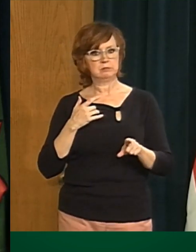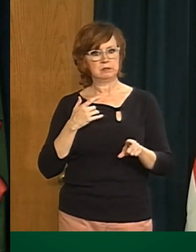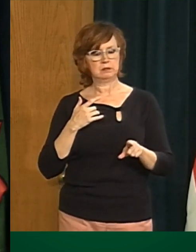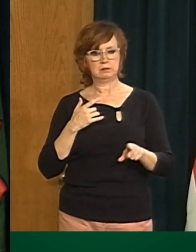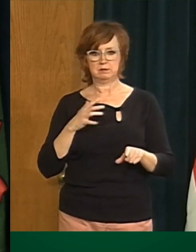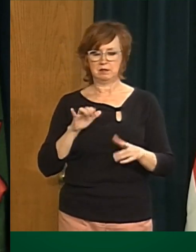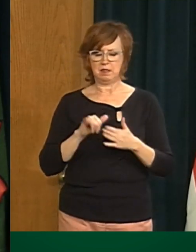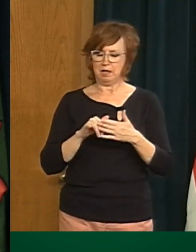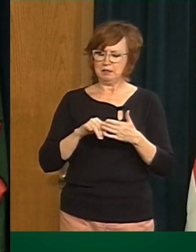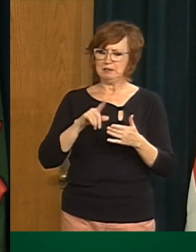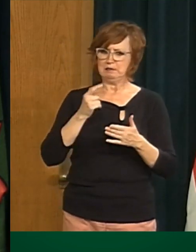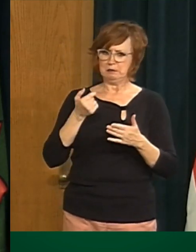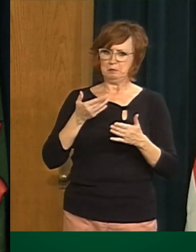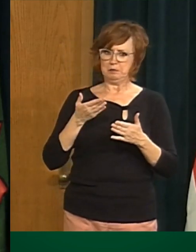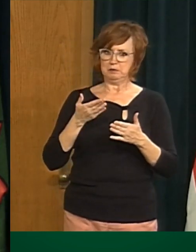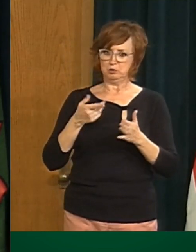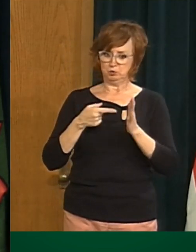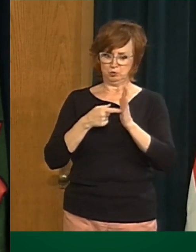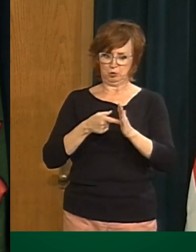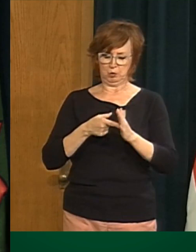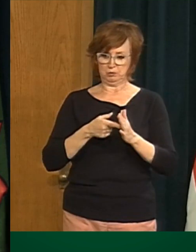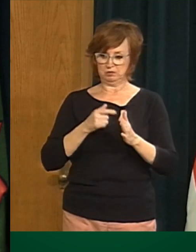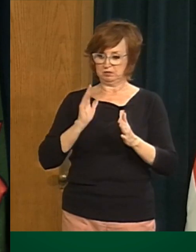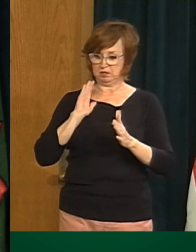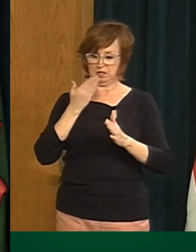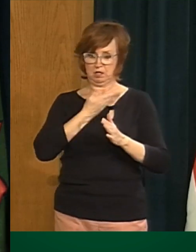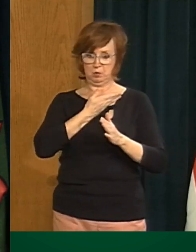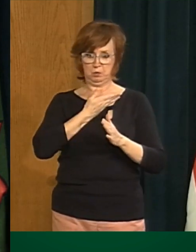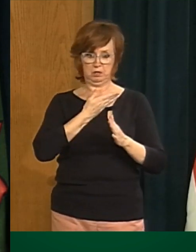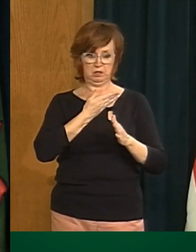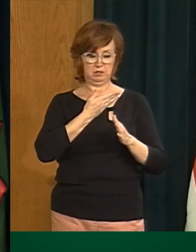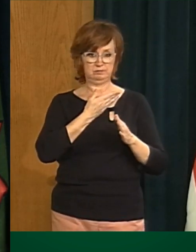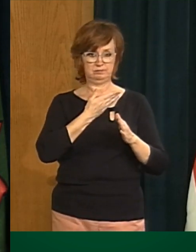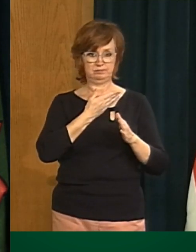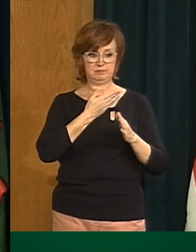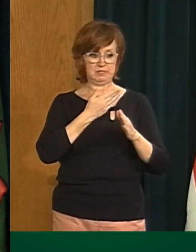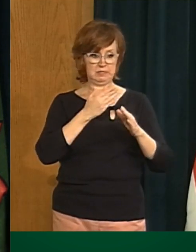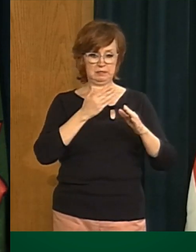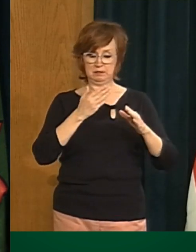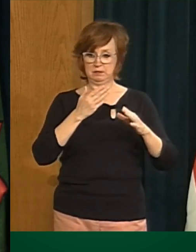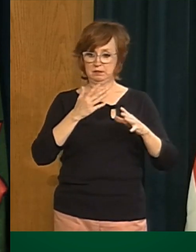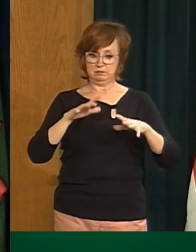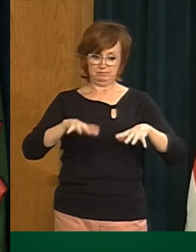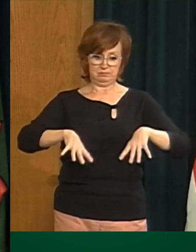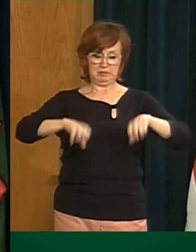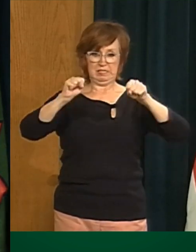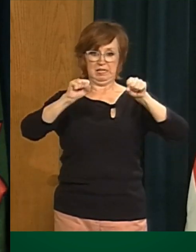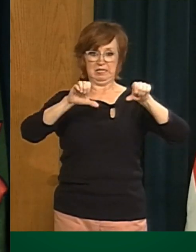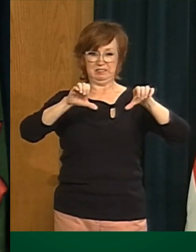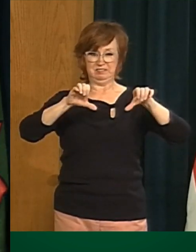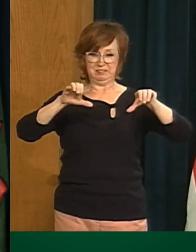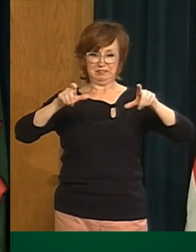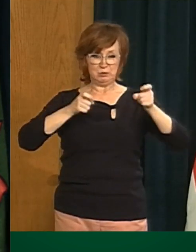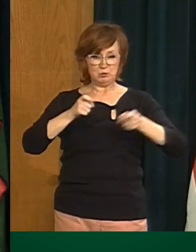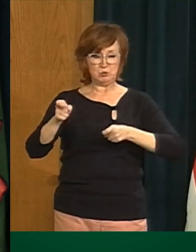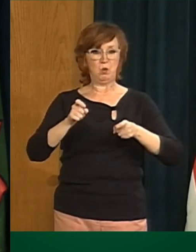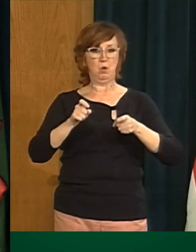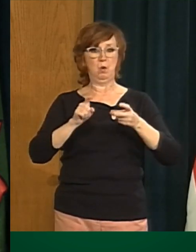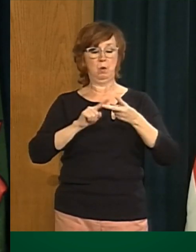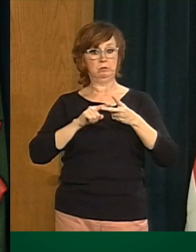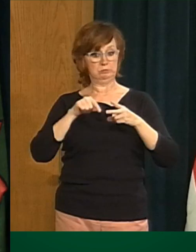take, not only in Saskatchewan, but the action that we have had to take across this nation and in many cases across North America and around the